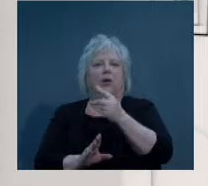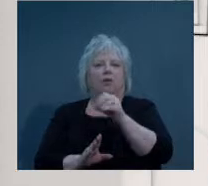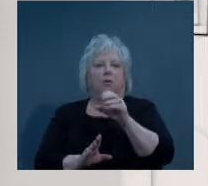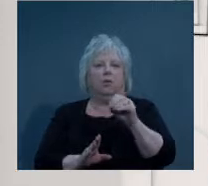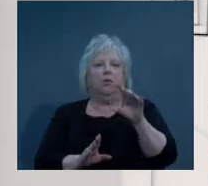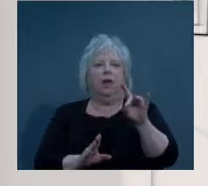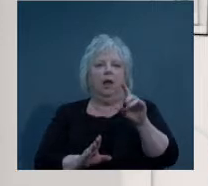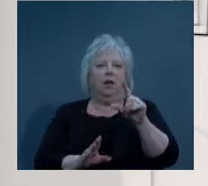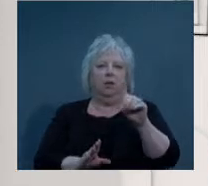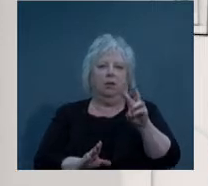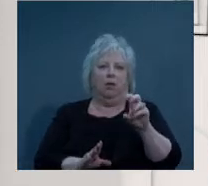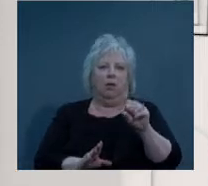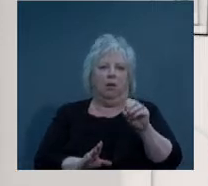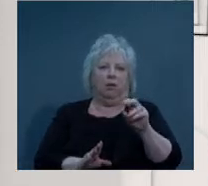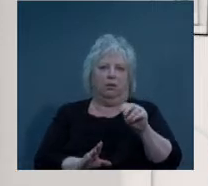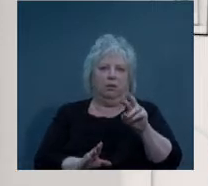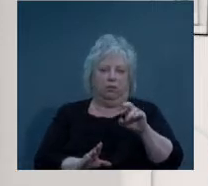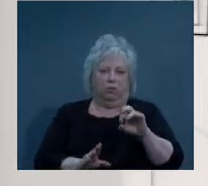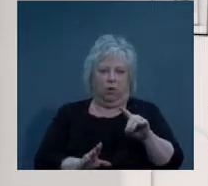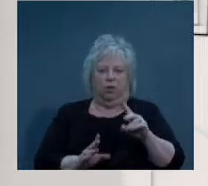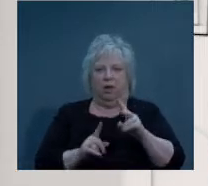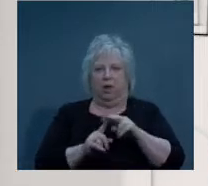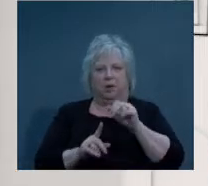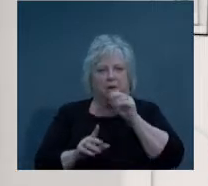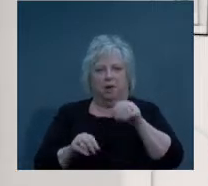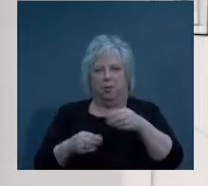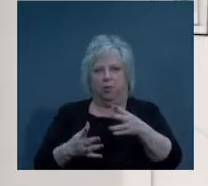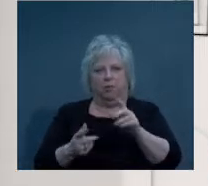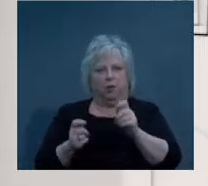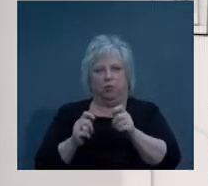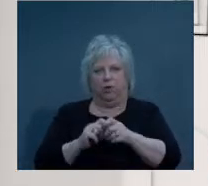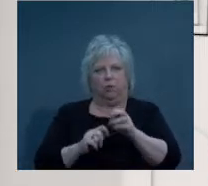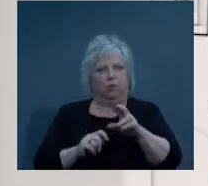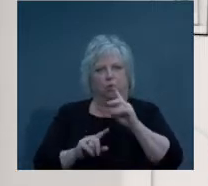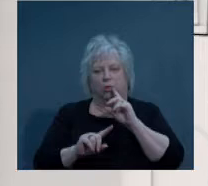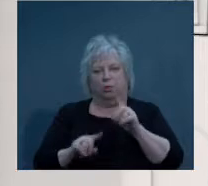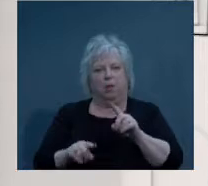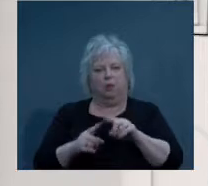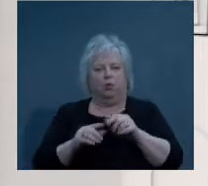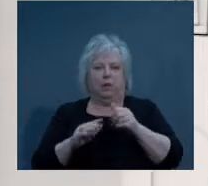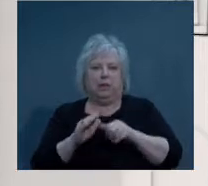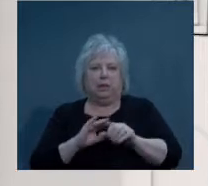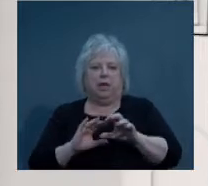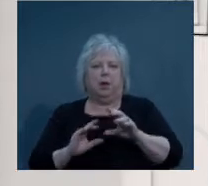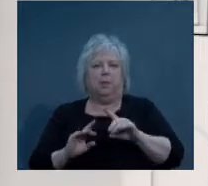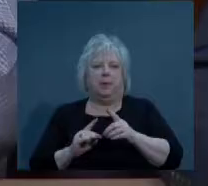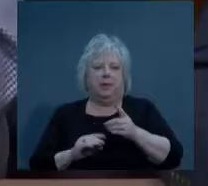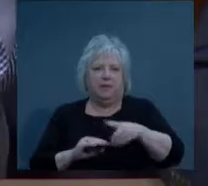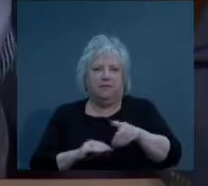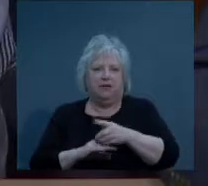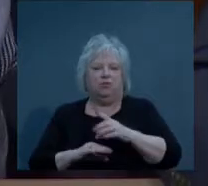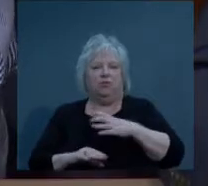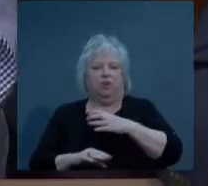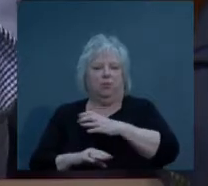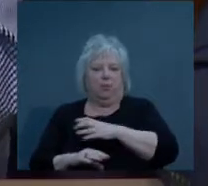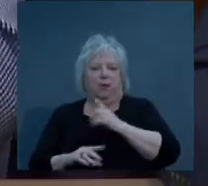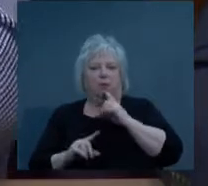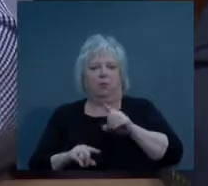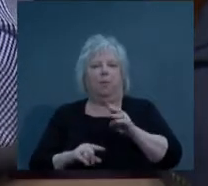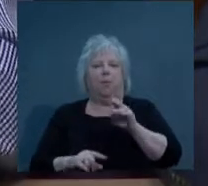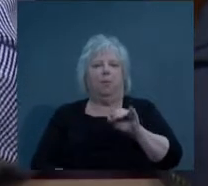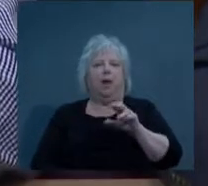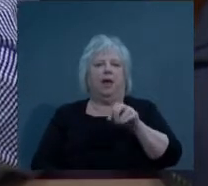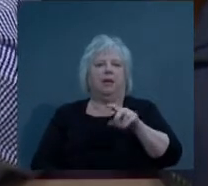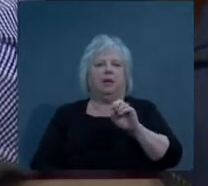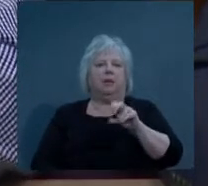Lawson Road. The applicant did not provide revisions or responses to the subdivision committee comments by September 25th,